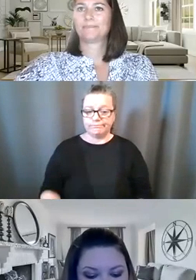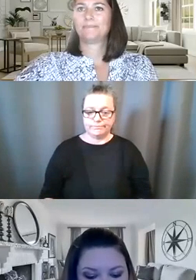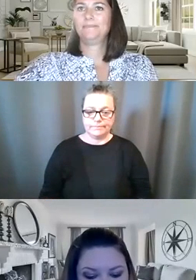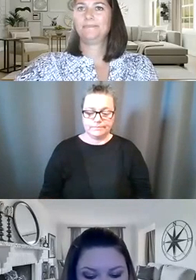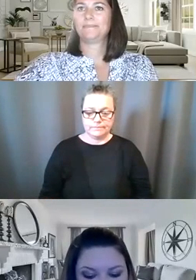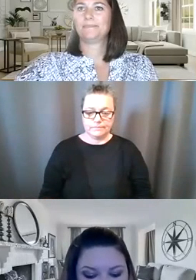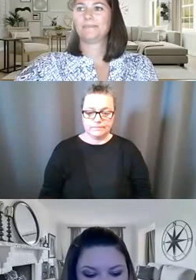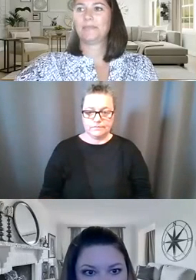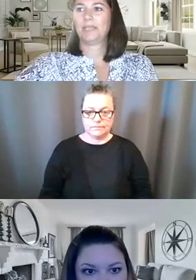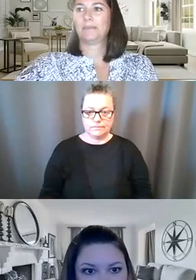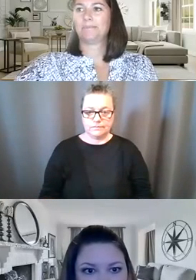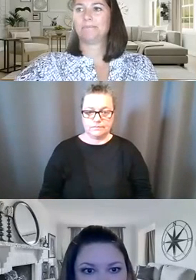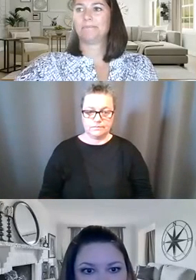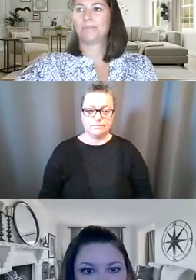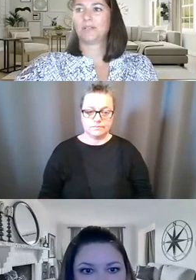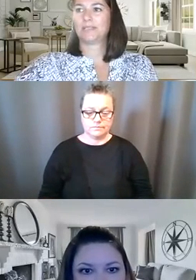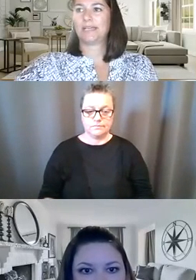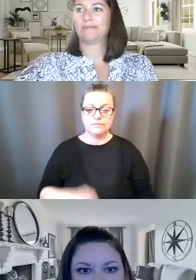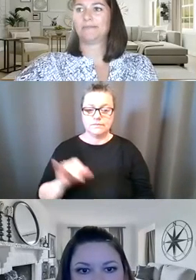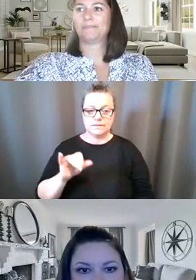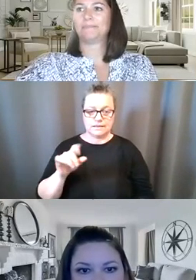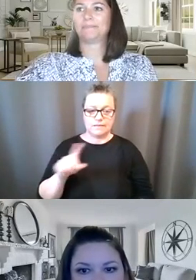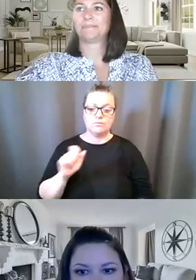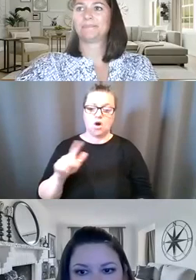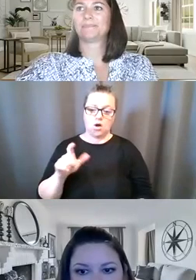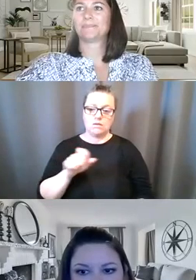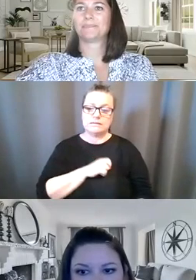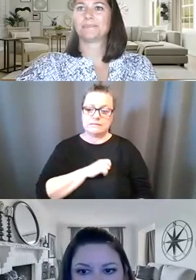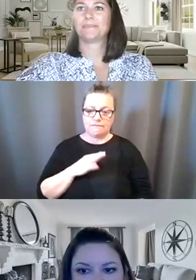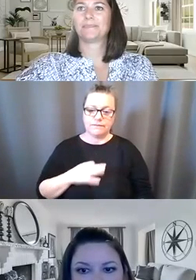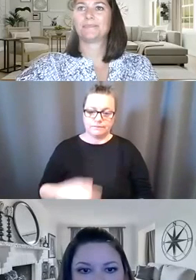Same as above. Yep. All staff.